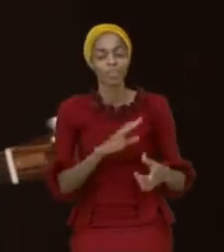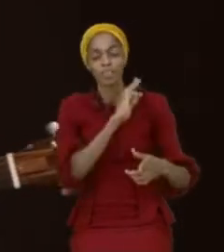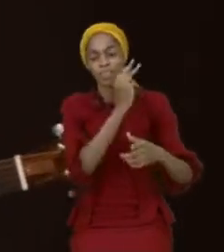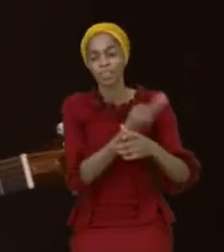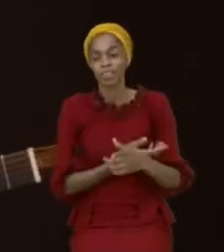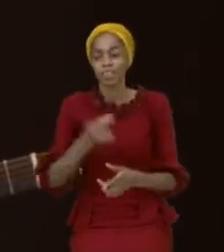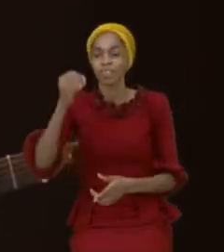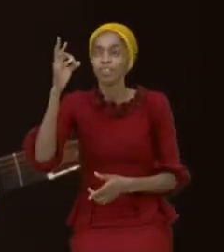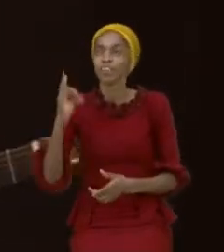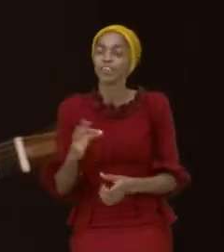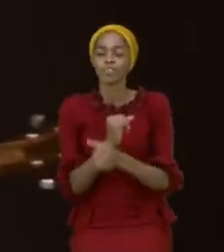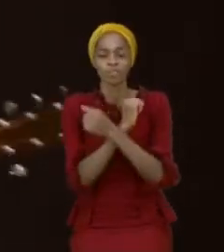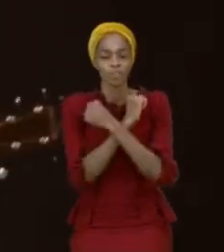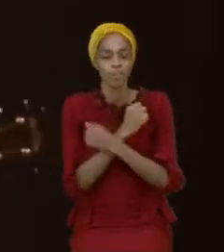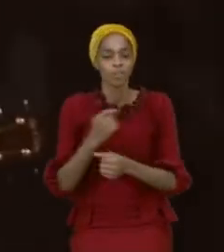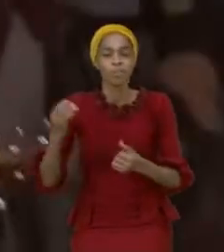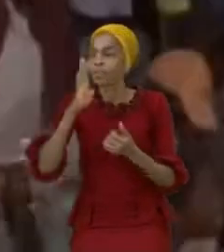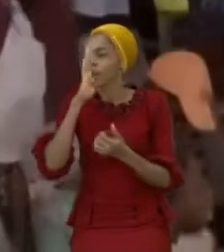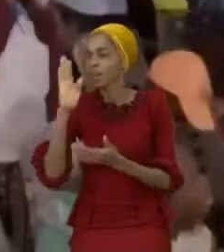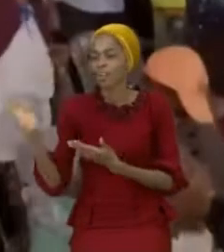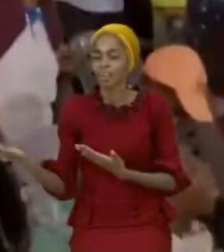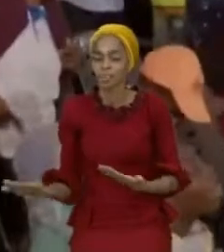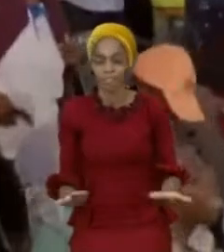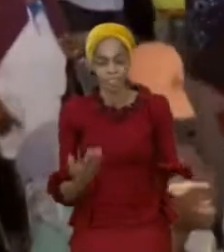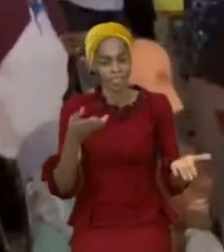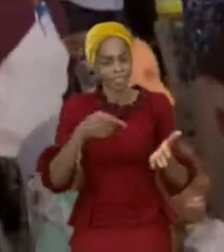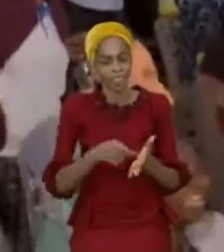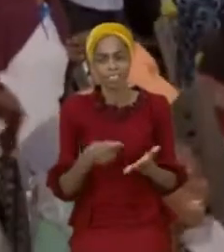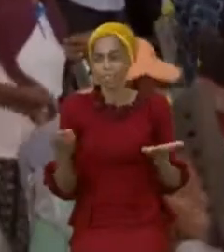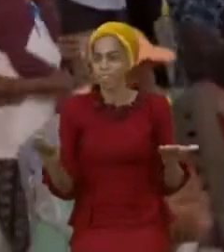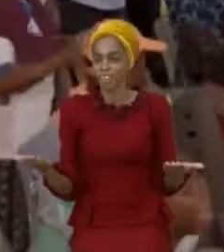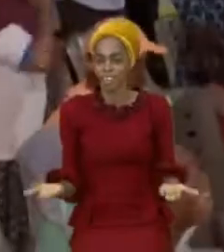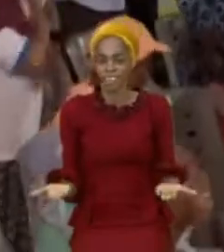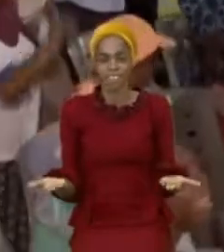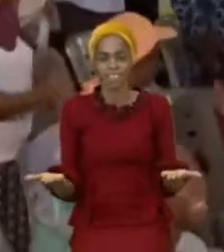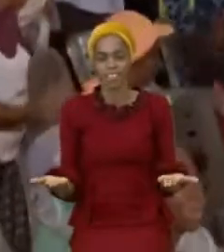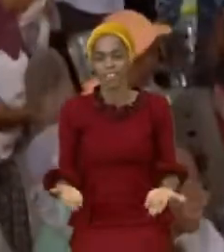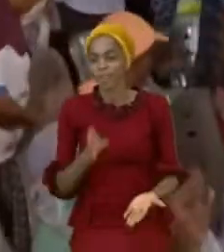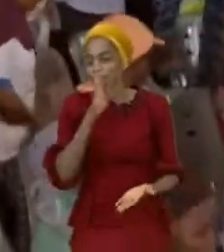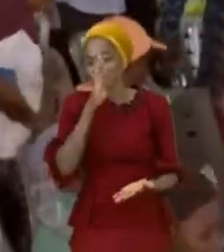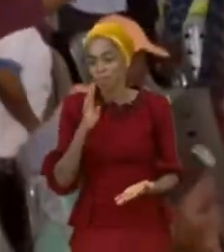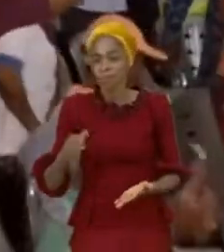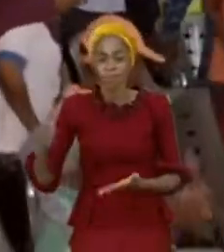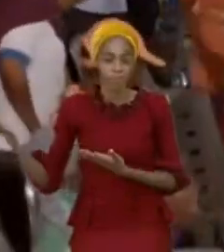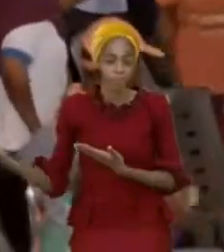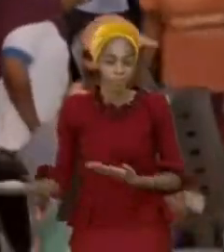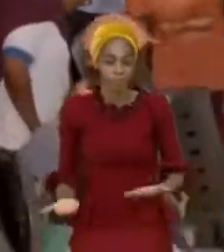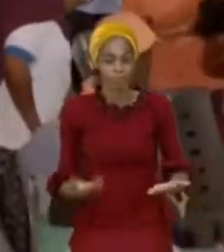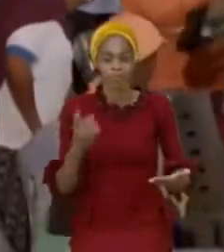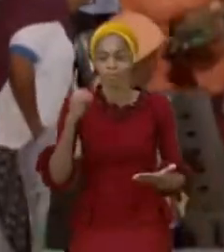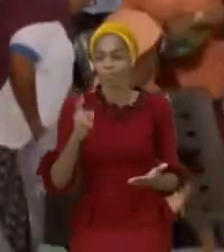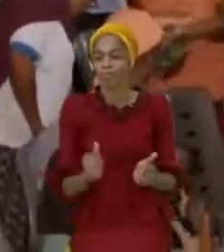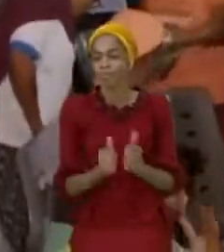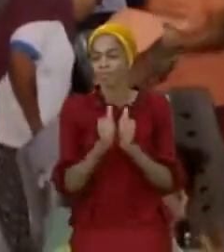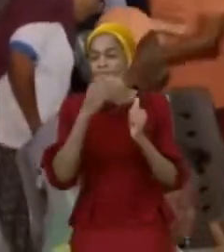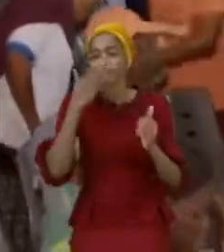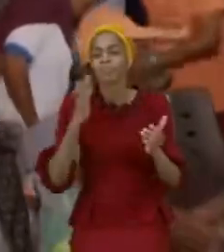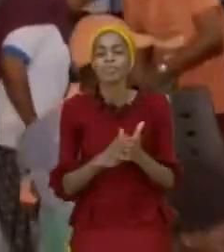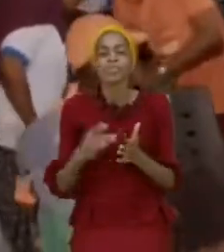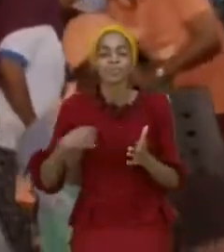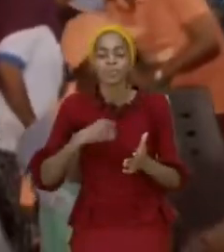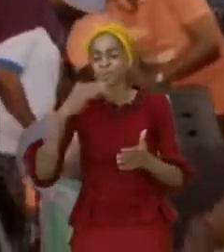Almighty God of love, be welcomed in this place. We welcome you with praise.